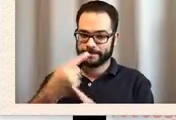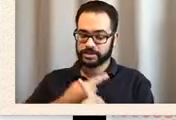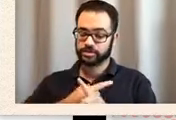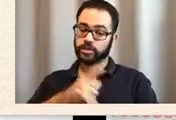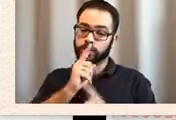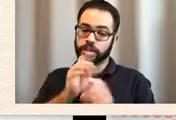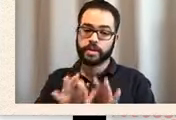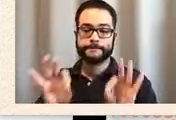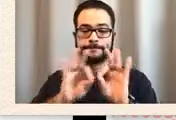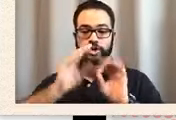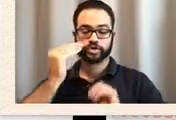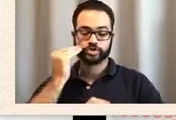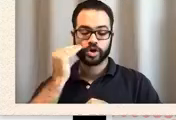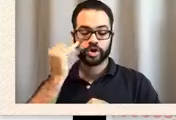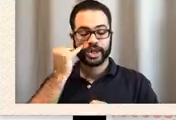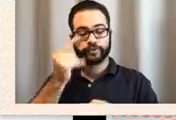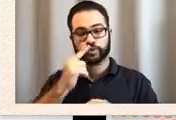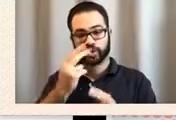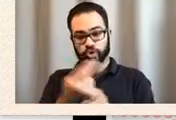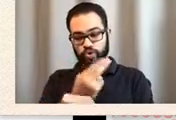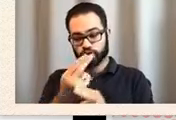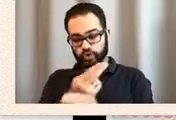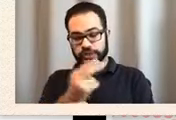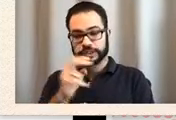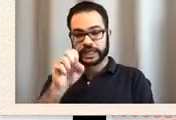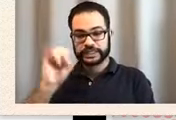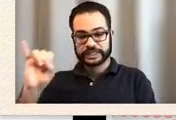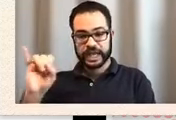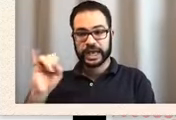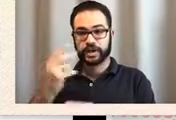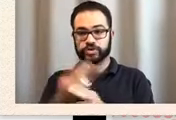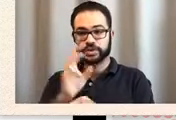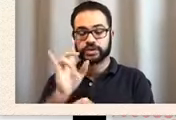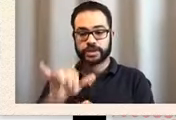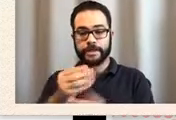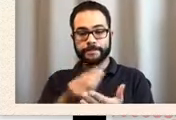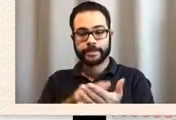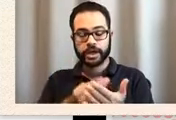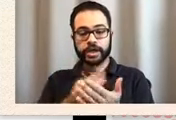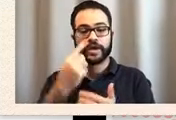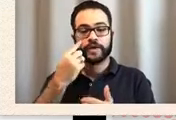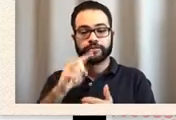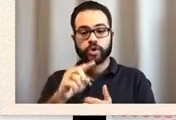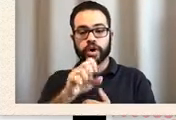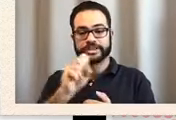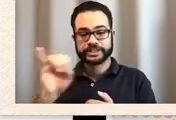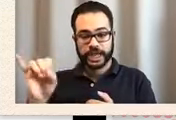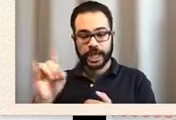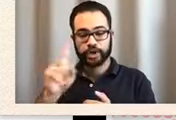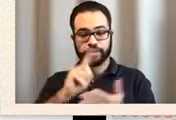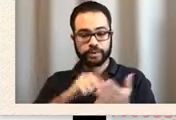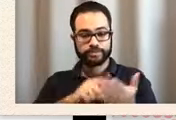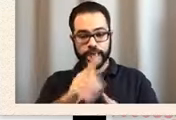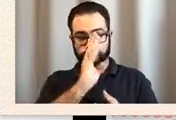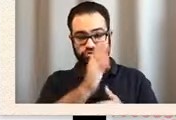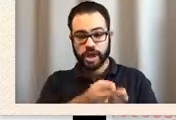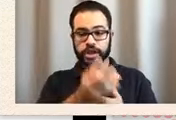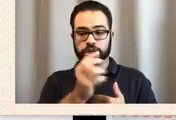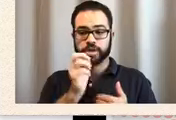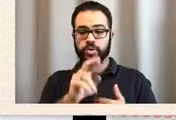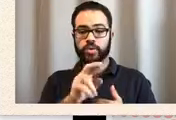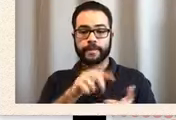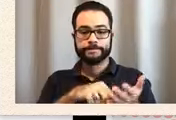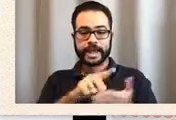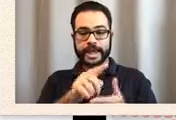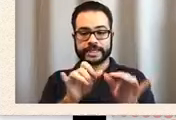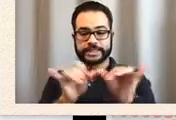you're on SSI and you're using this for housing, to either have an ABLE account pay that directly or withdraw and pay it in the same month.